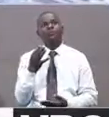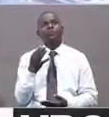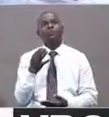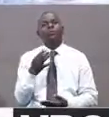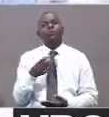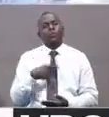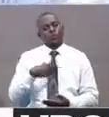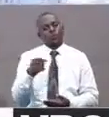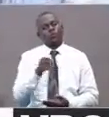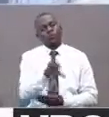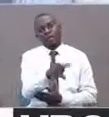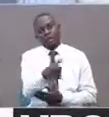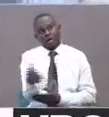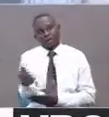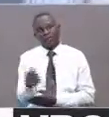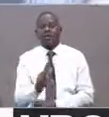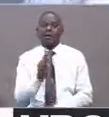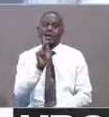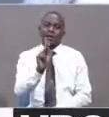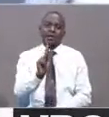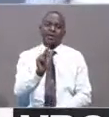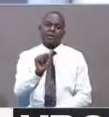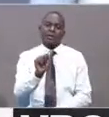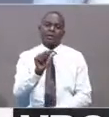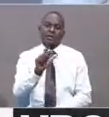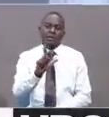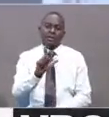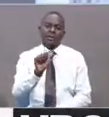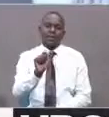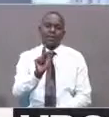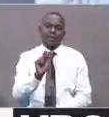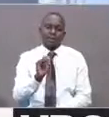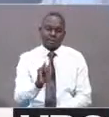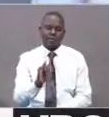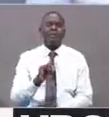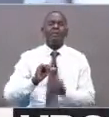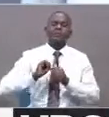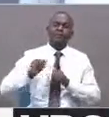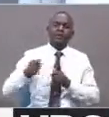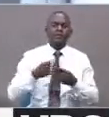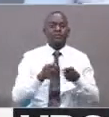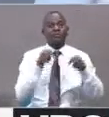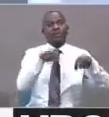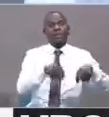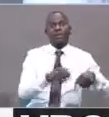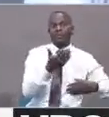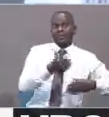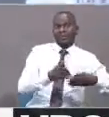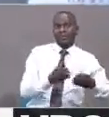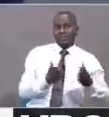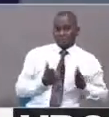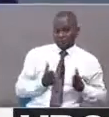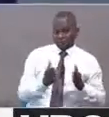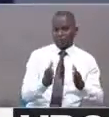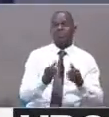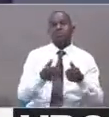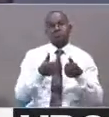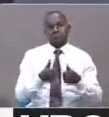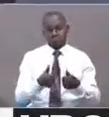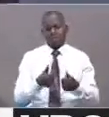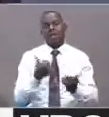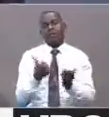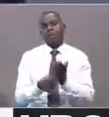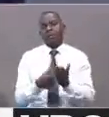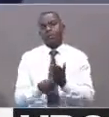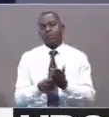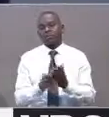Going to the other side of Kalaki is very far, but from here it's very near, if the road was really okay. The problem